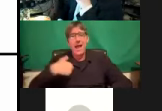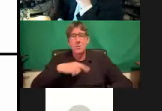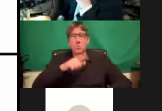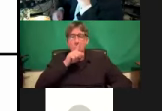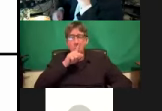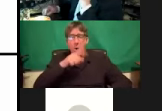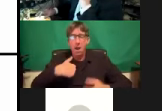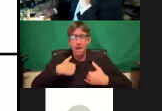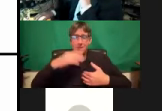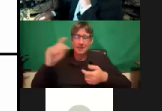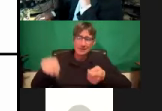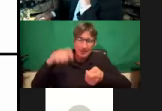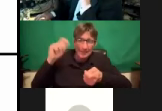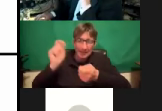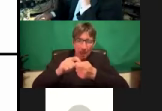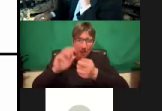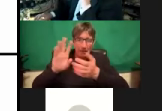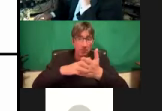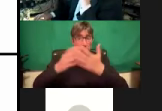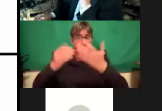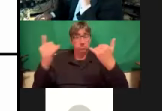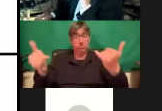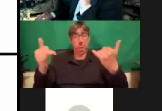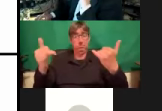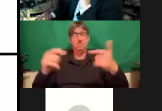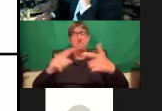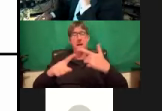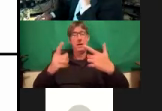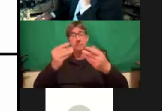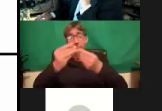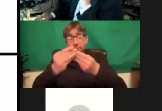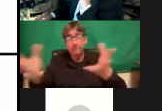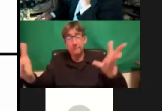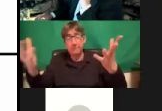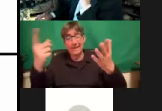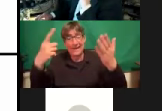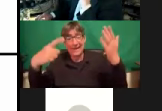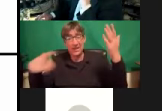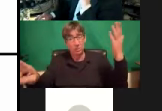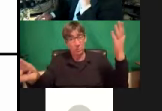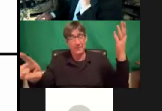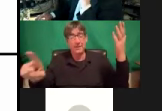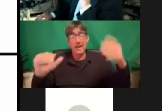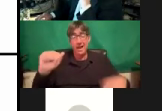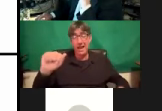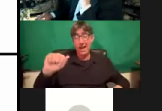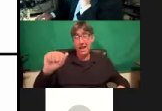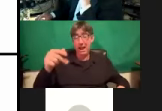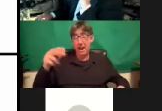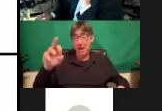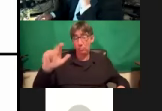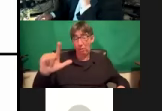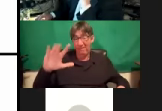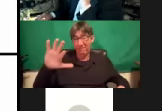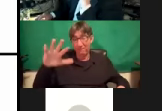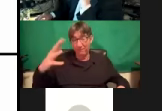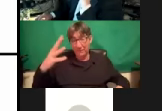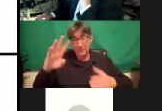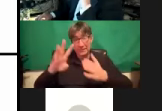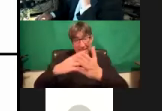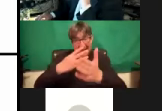more information next week. But I just want to clarify, the schedules will look different on April 5th, taking that into account. But thank you for raising that, because I think